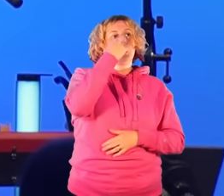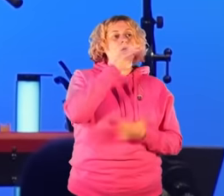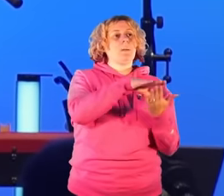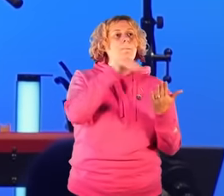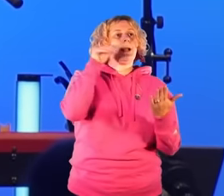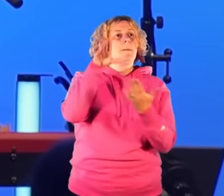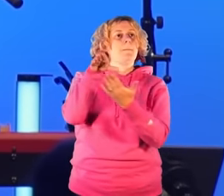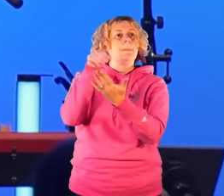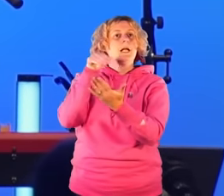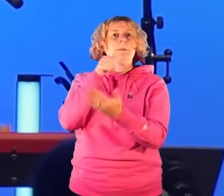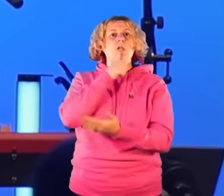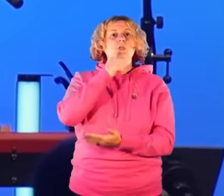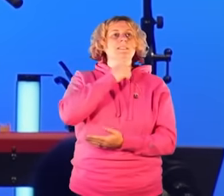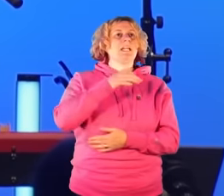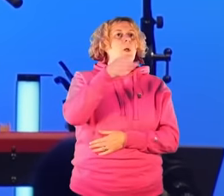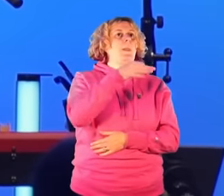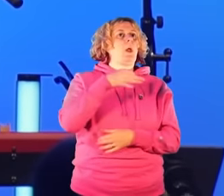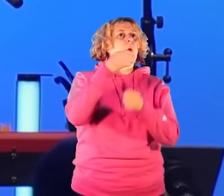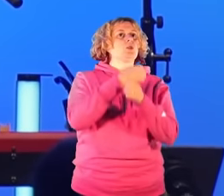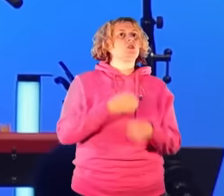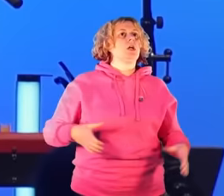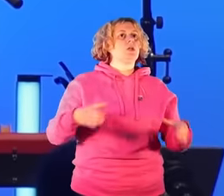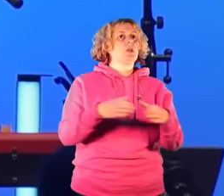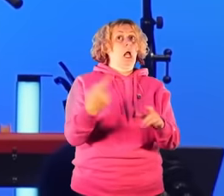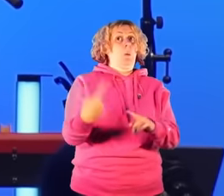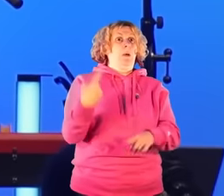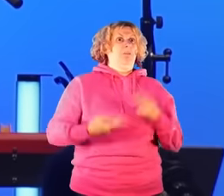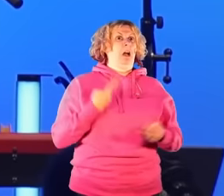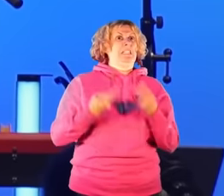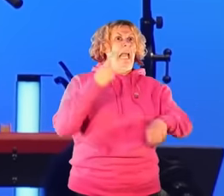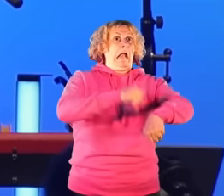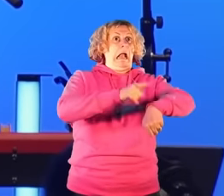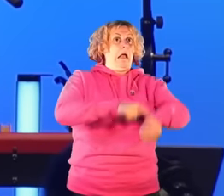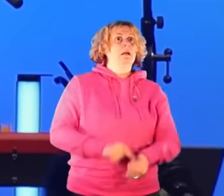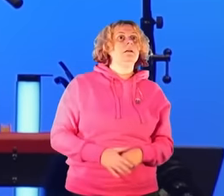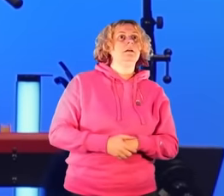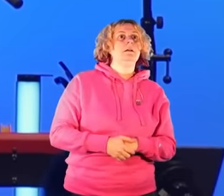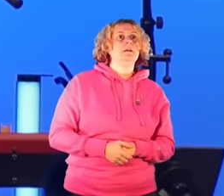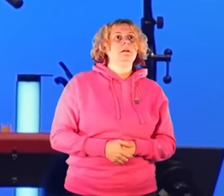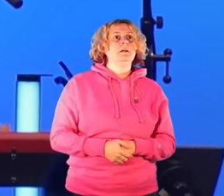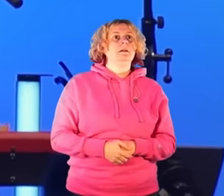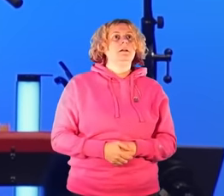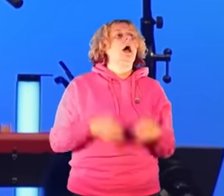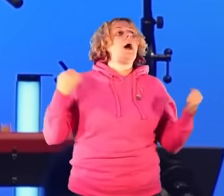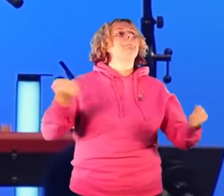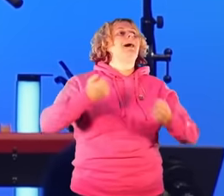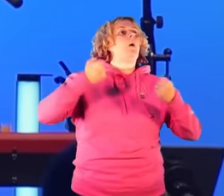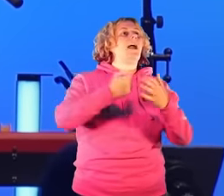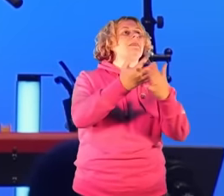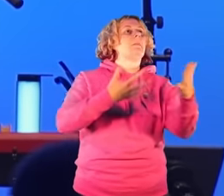in your local church. We'd love that. Okay, we've got to sing this song. We're going to do Power in the Blood.